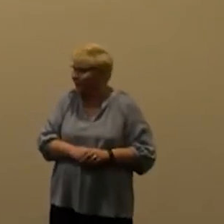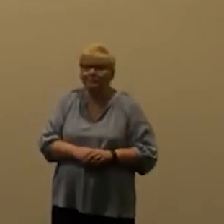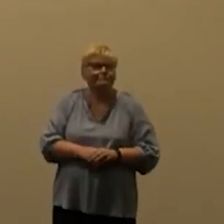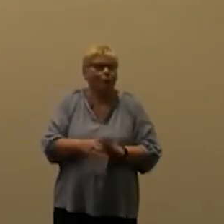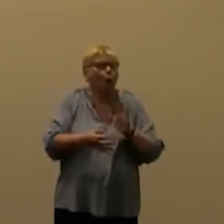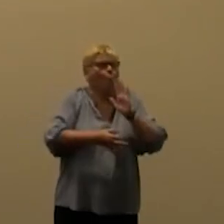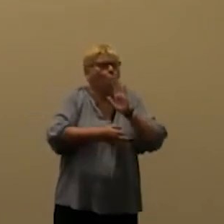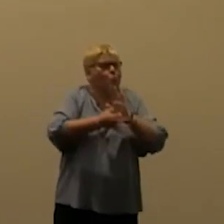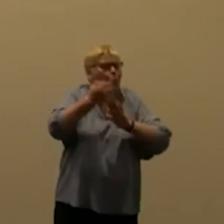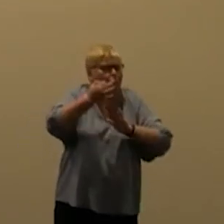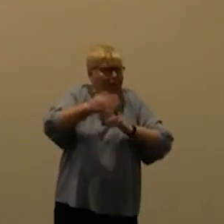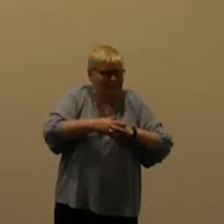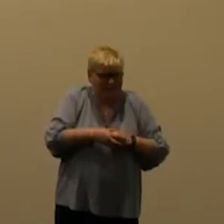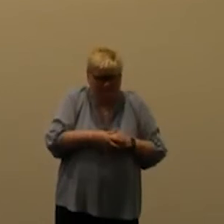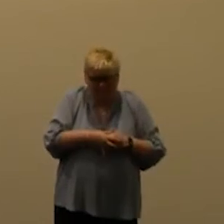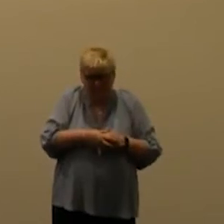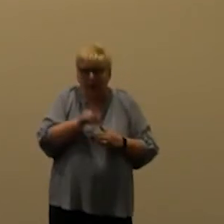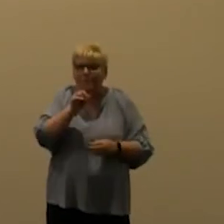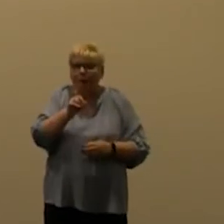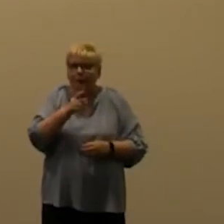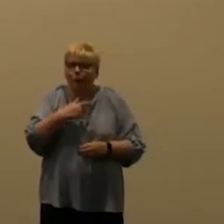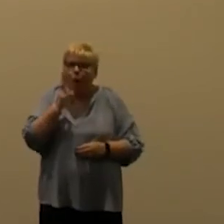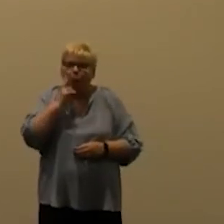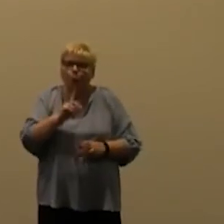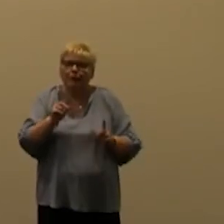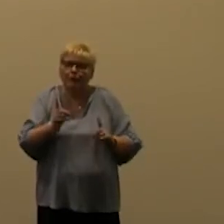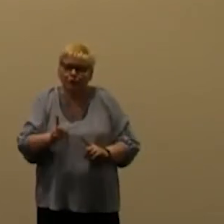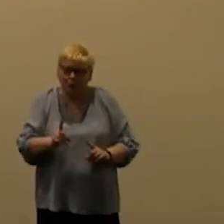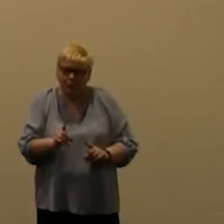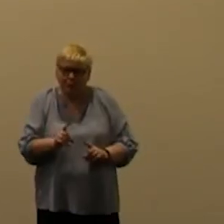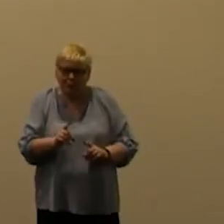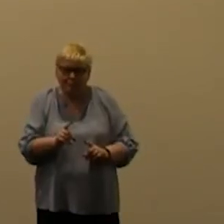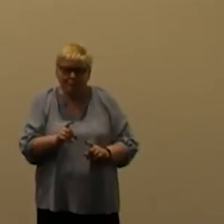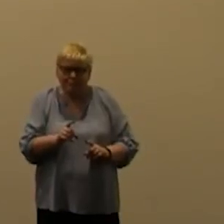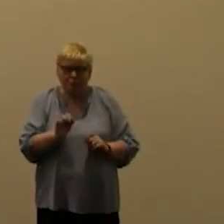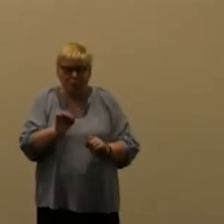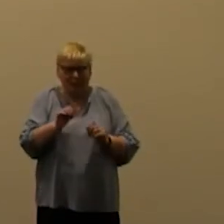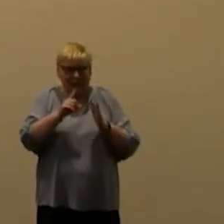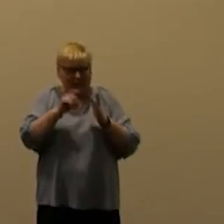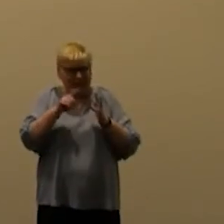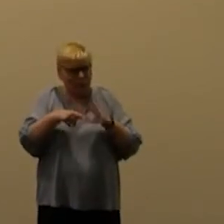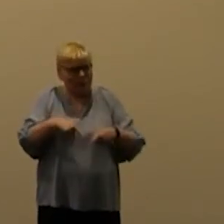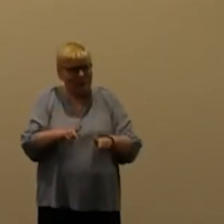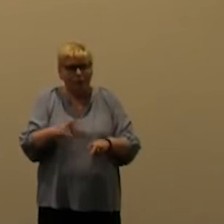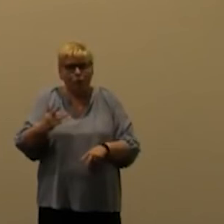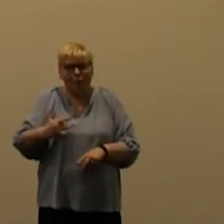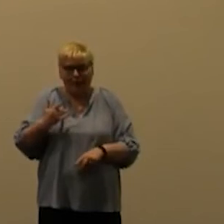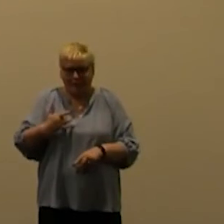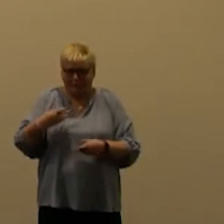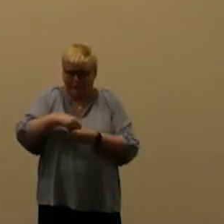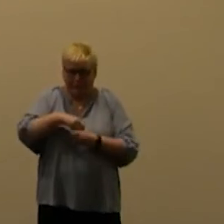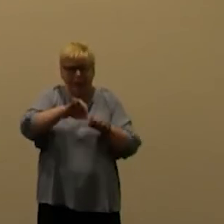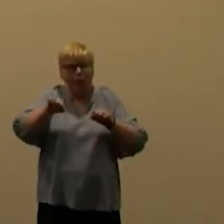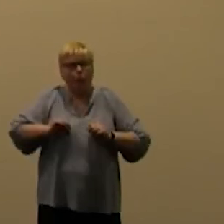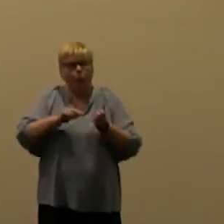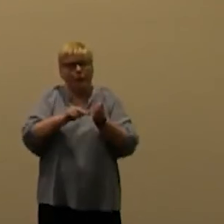Progress. But ultimately what we're looking to do is to bring that ecosystem to life within our organisation, to